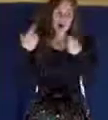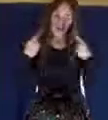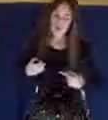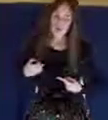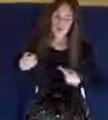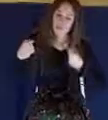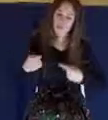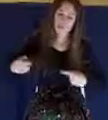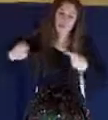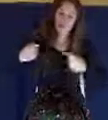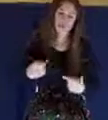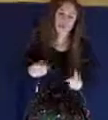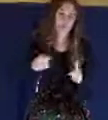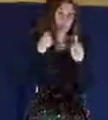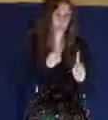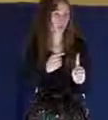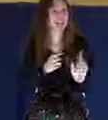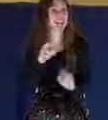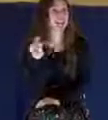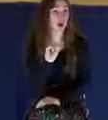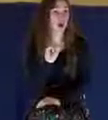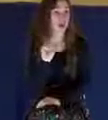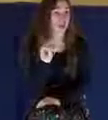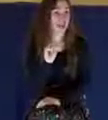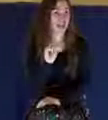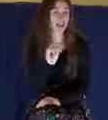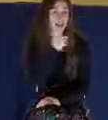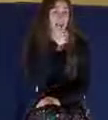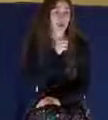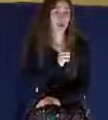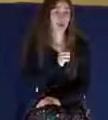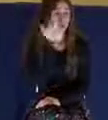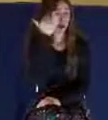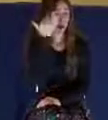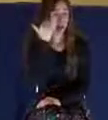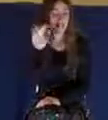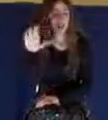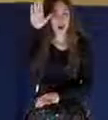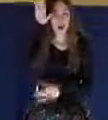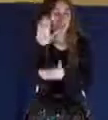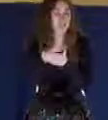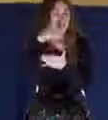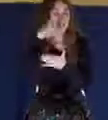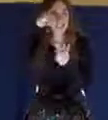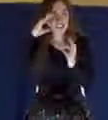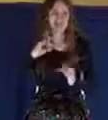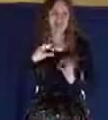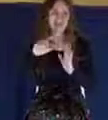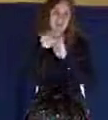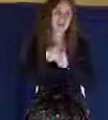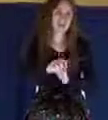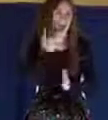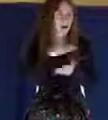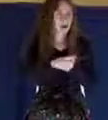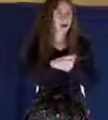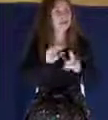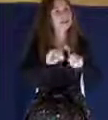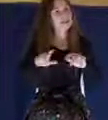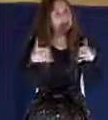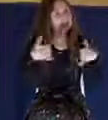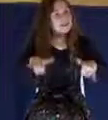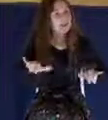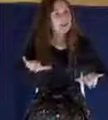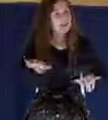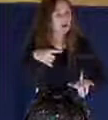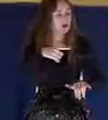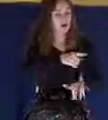suffered because of her husband's decisions. Yet in spite of that, she remained faithful. She remained